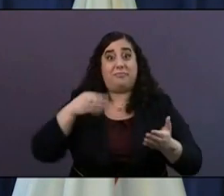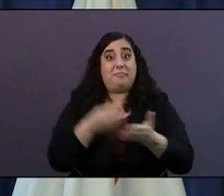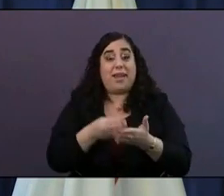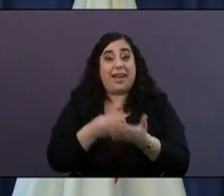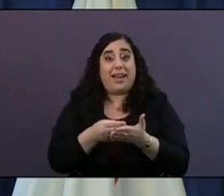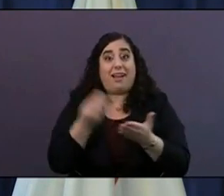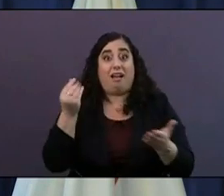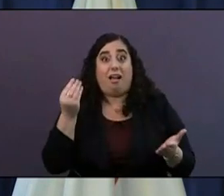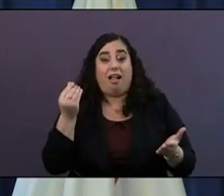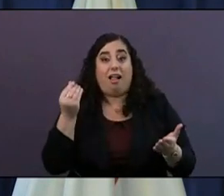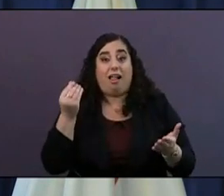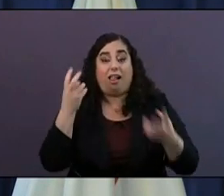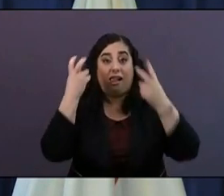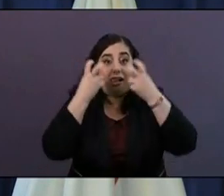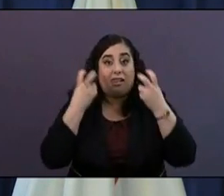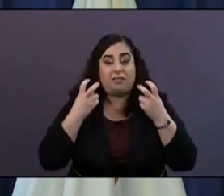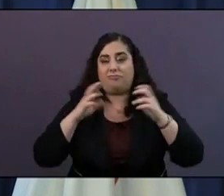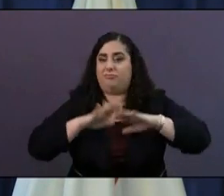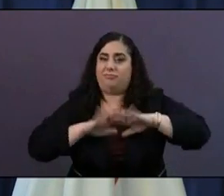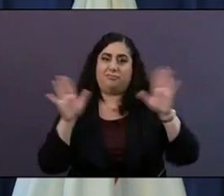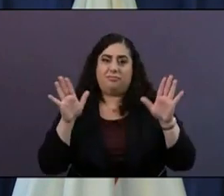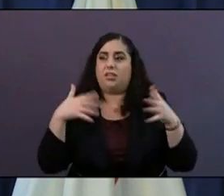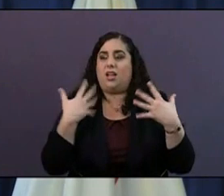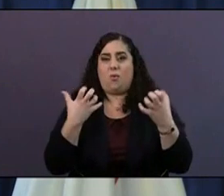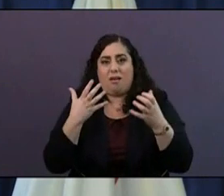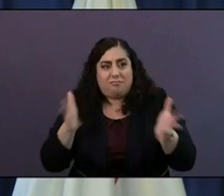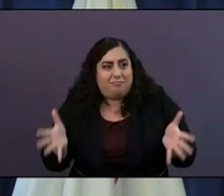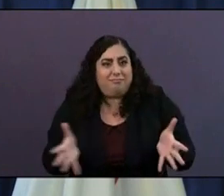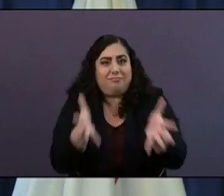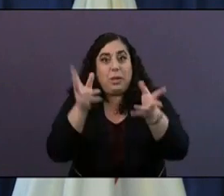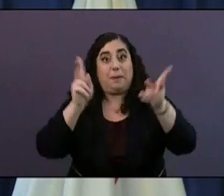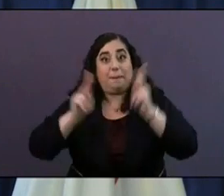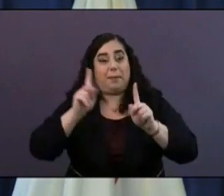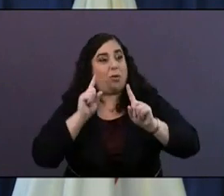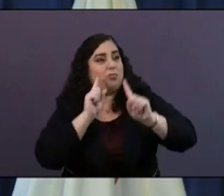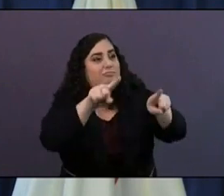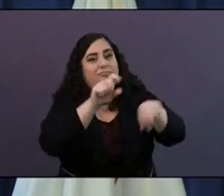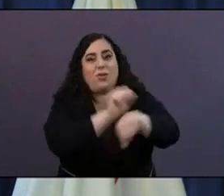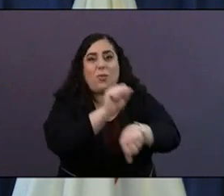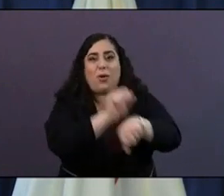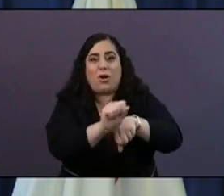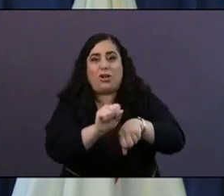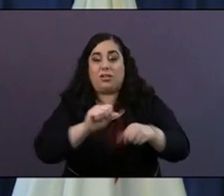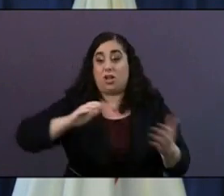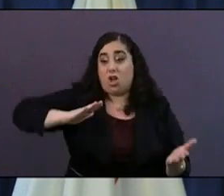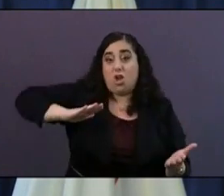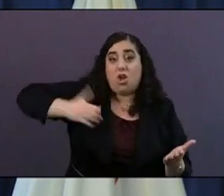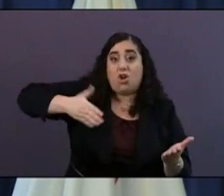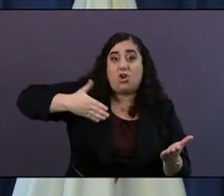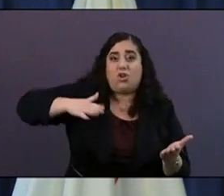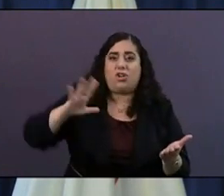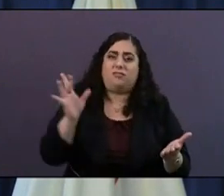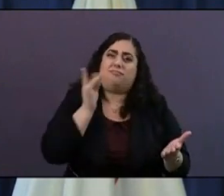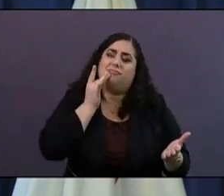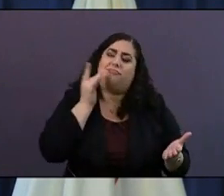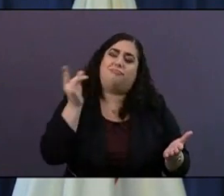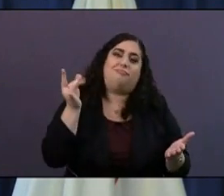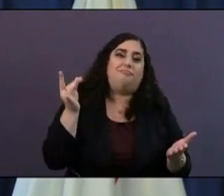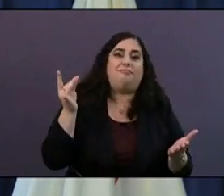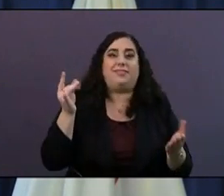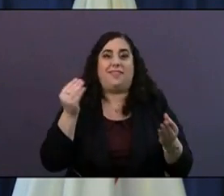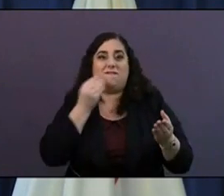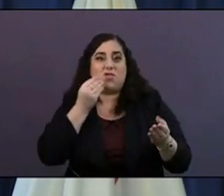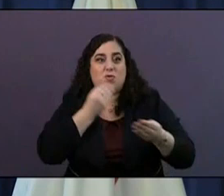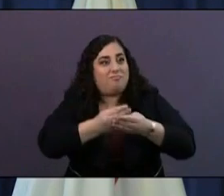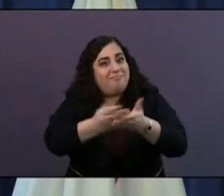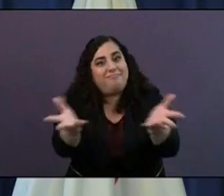about it's about serving great food to our community safely and responsibly. And